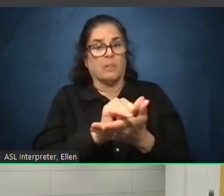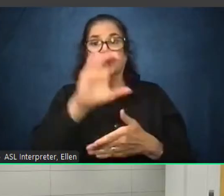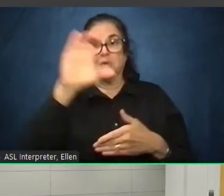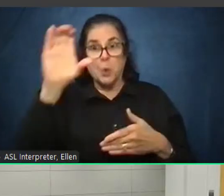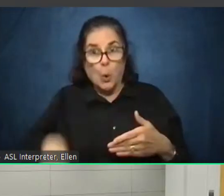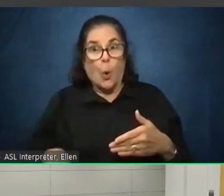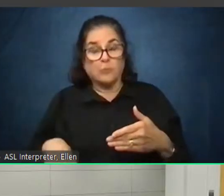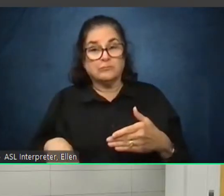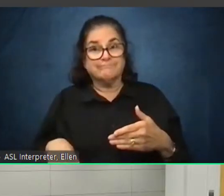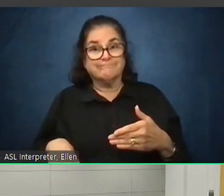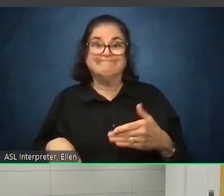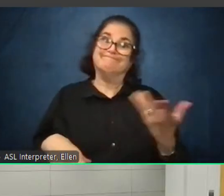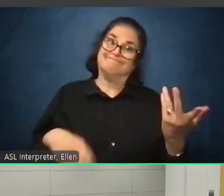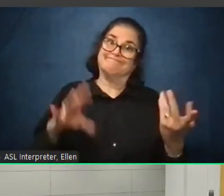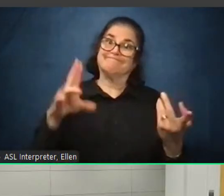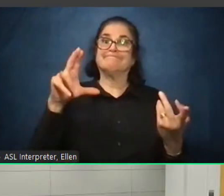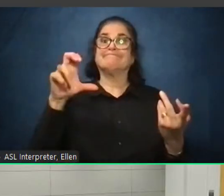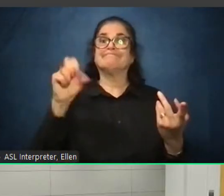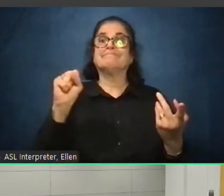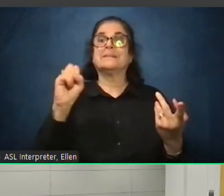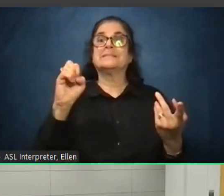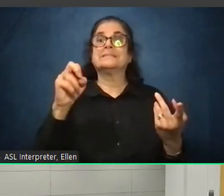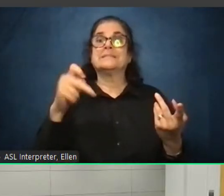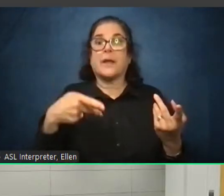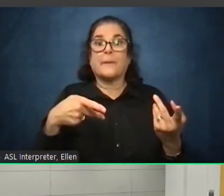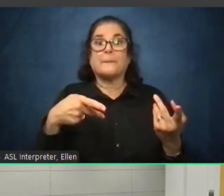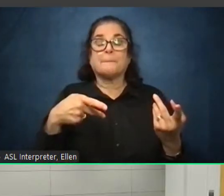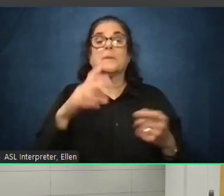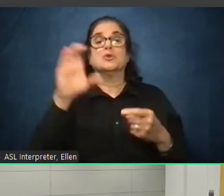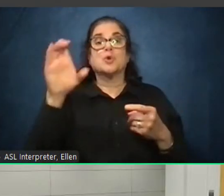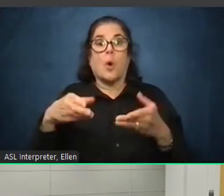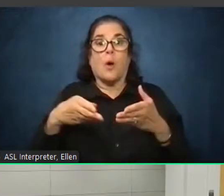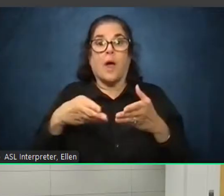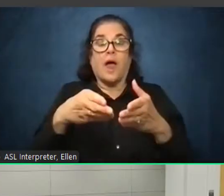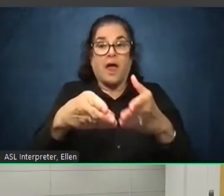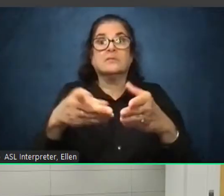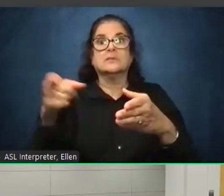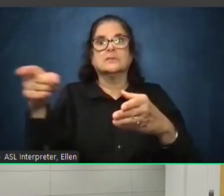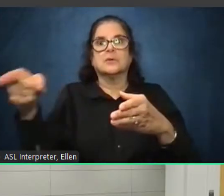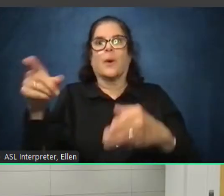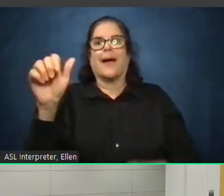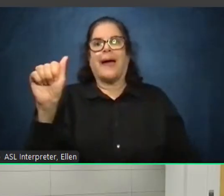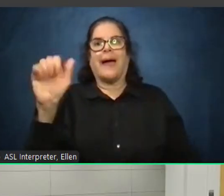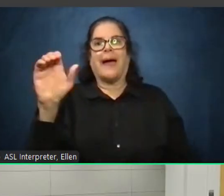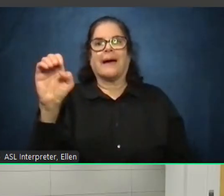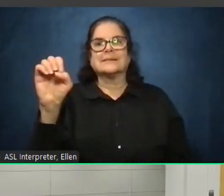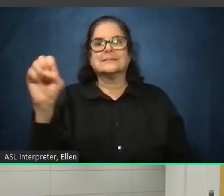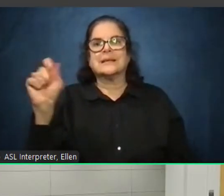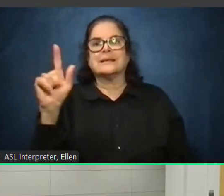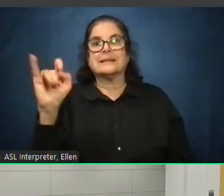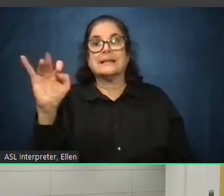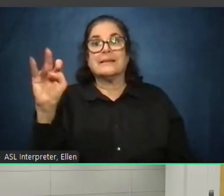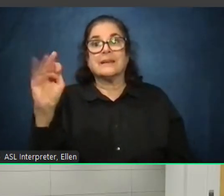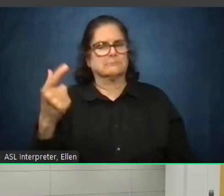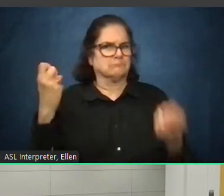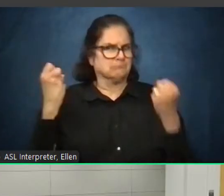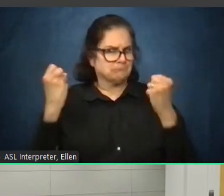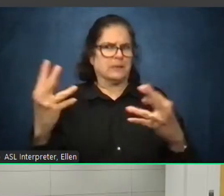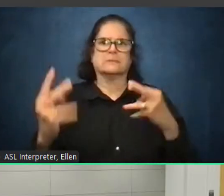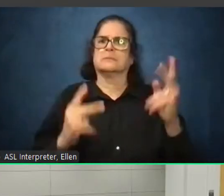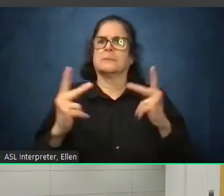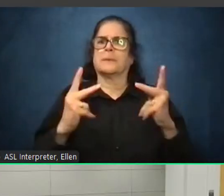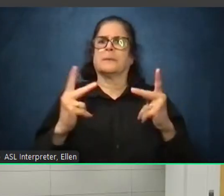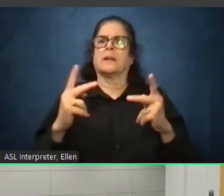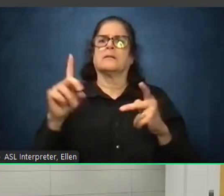Chicago is the bus stop that gets to Access Living, which is Chicago Center for Independent Living. And so there is a disproportionate number of people who use that specific